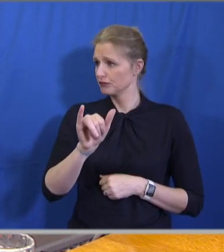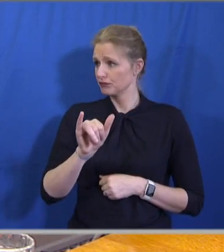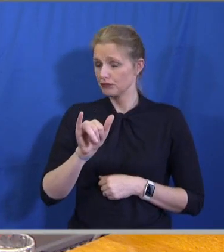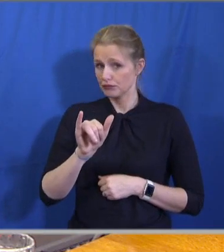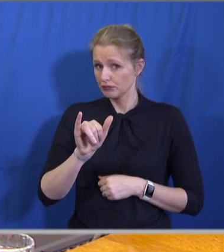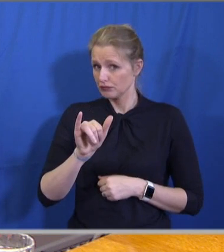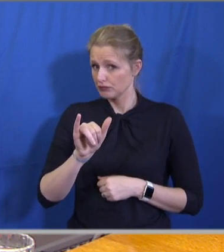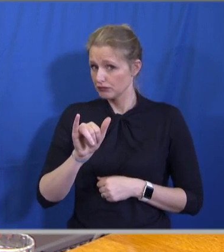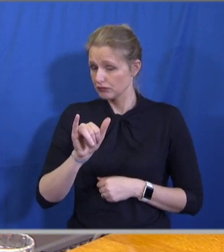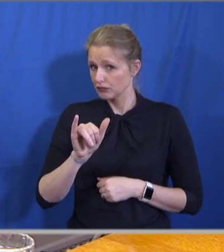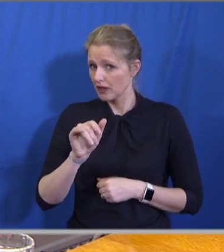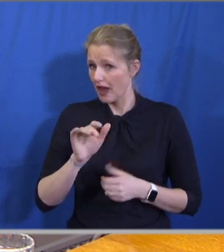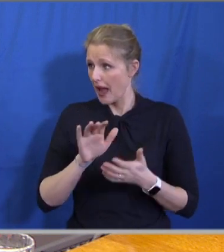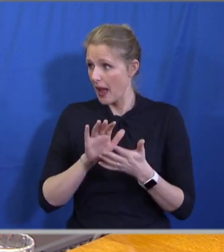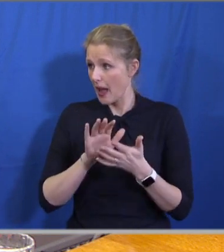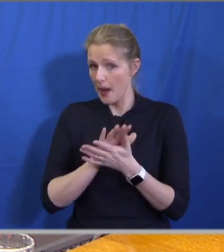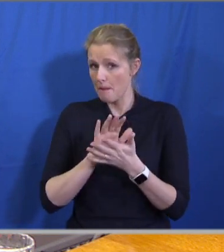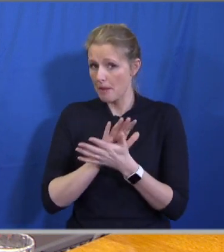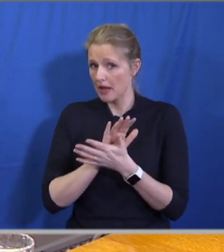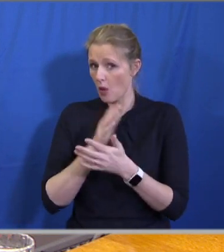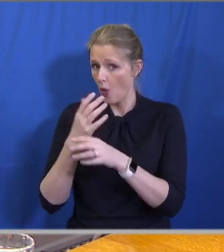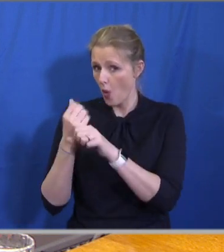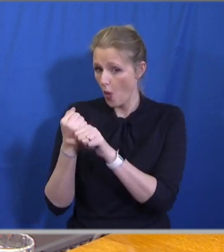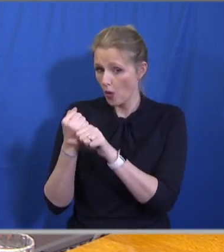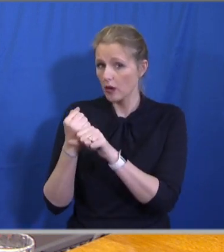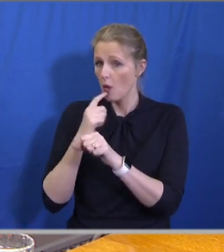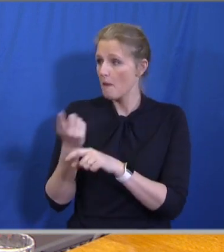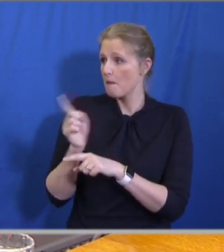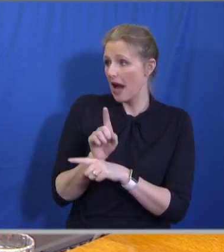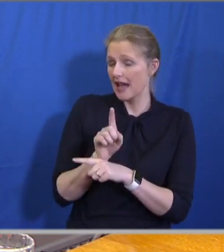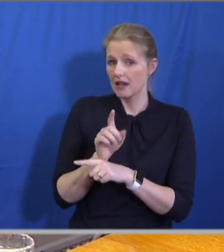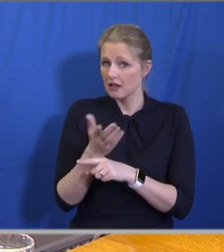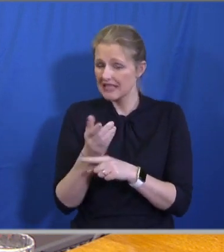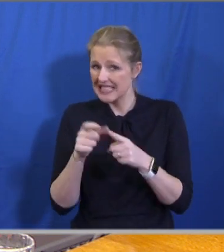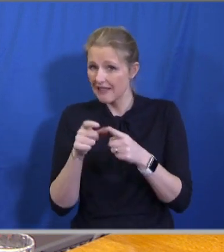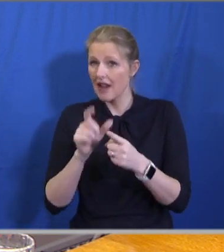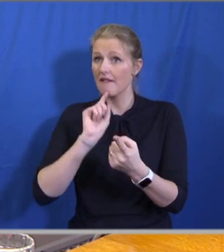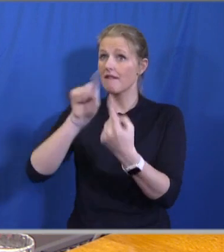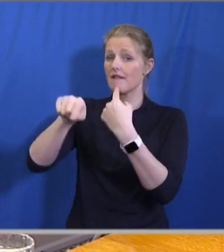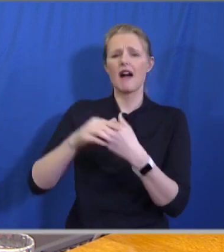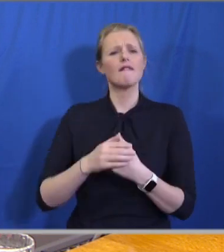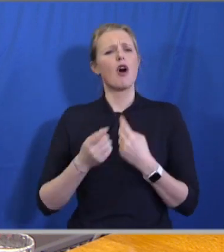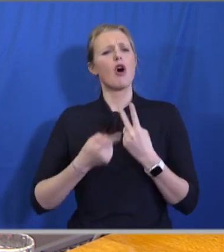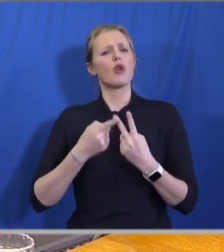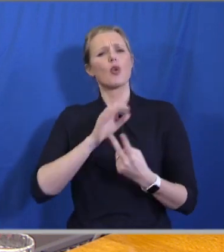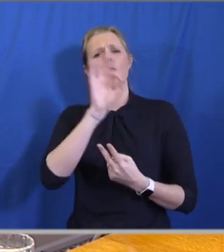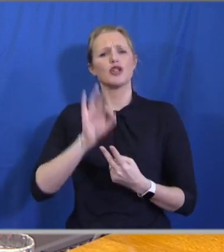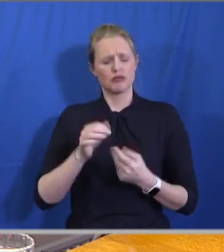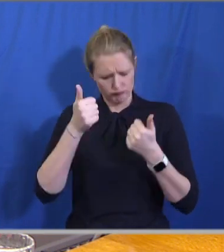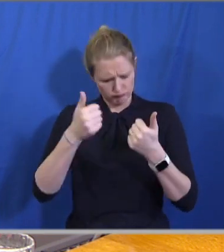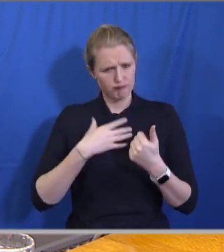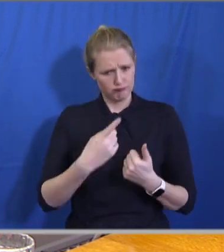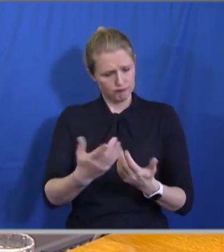We'll come back for some more detail on that, David. Do you have anything, a follow-up or? Another question, maybe? Yeah, go ahead, David.